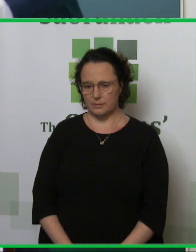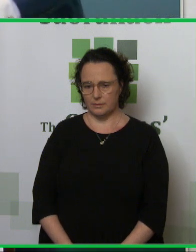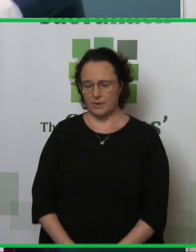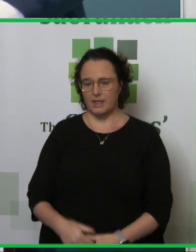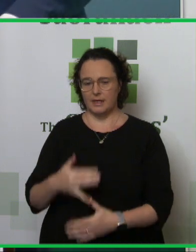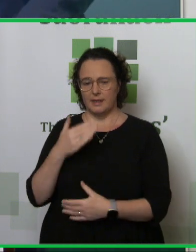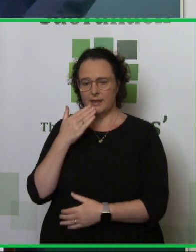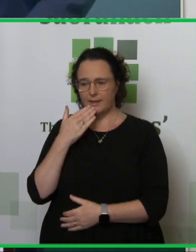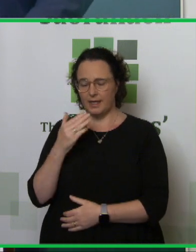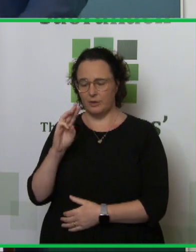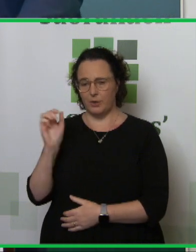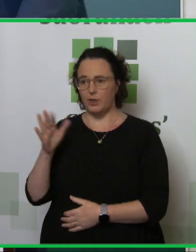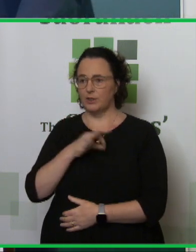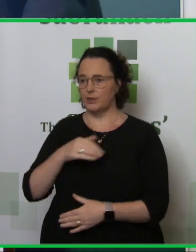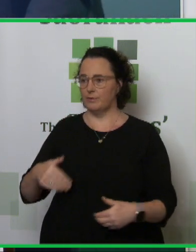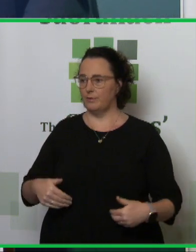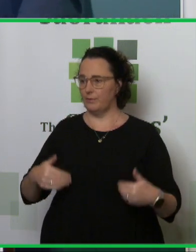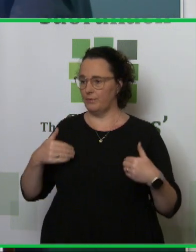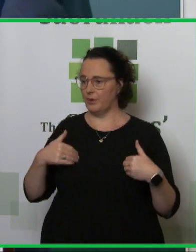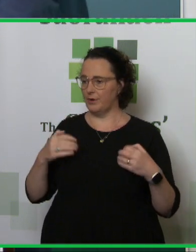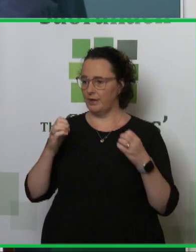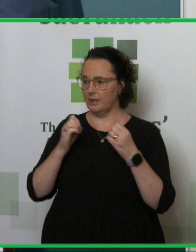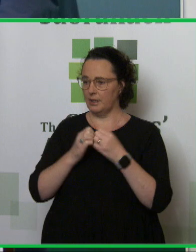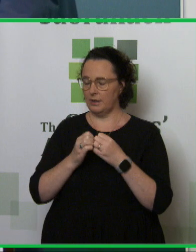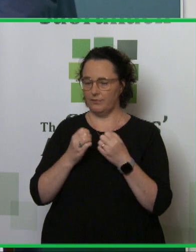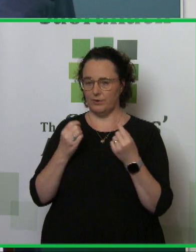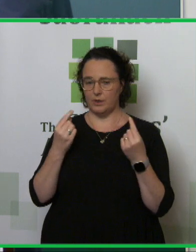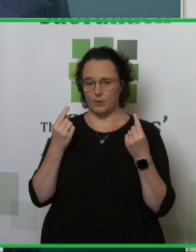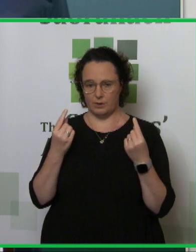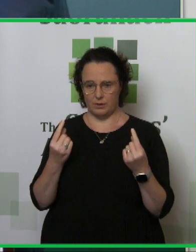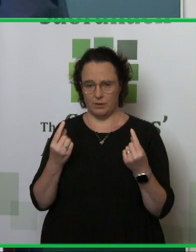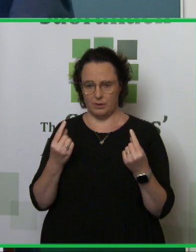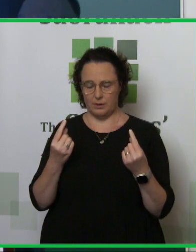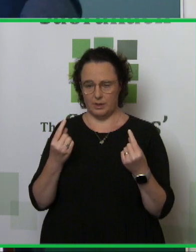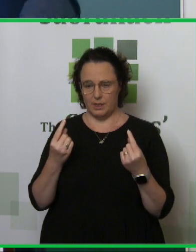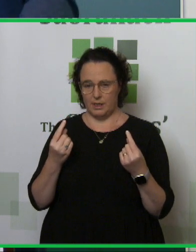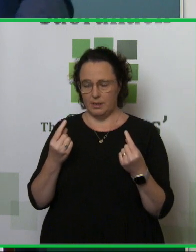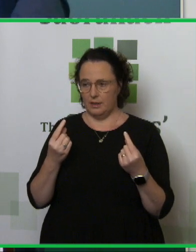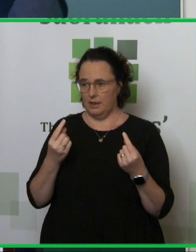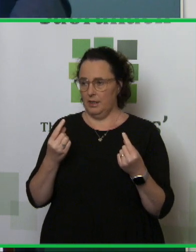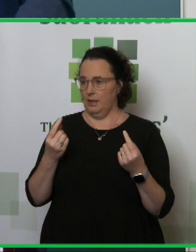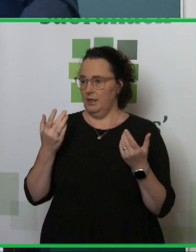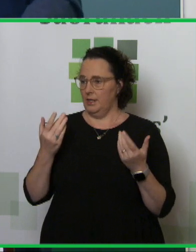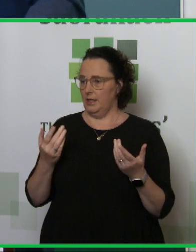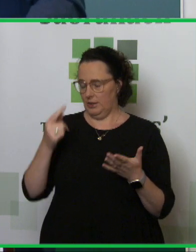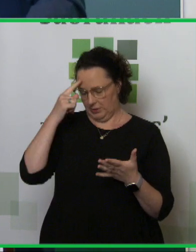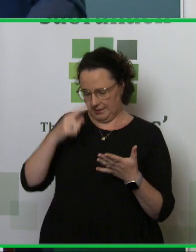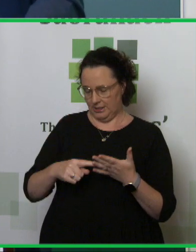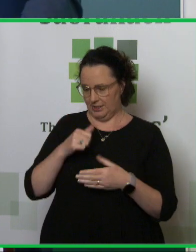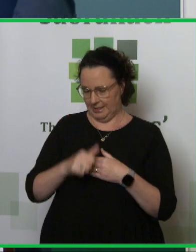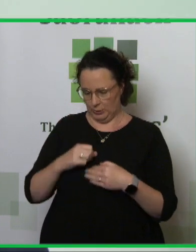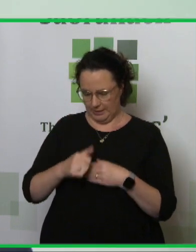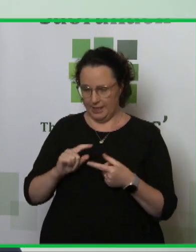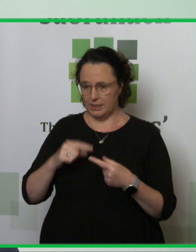Thanks, Paul. And good morning, everyone. We've arrived at decision day or decision days over the next day and a